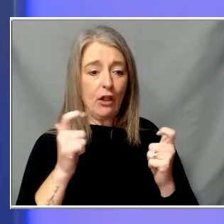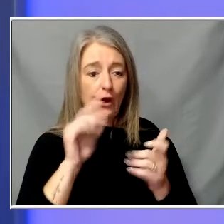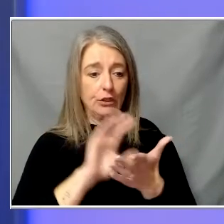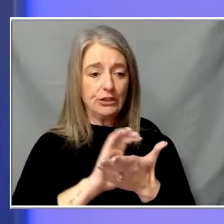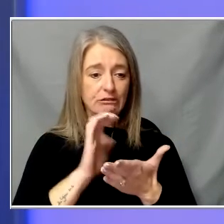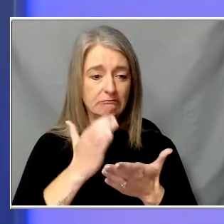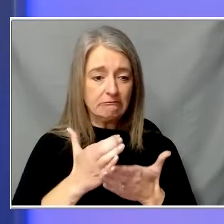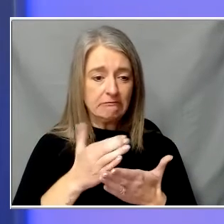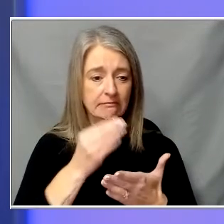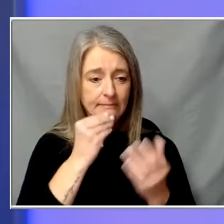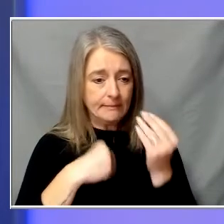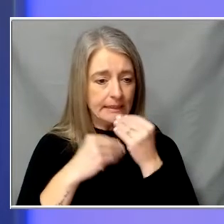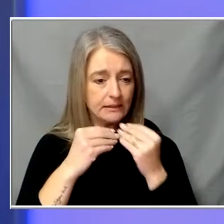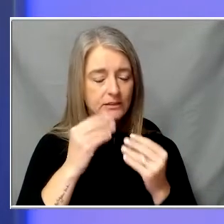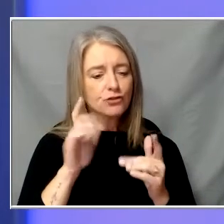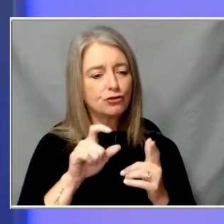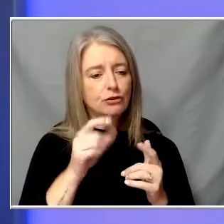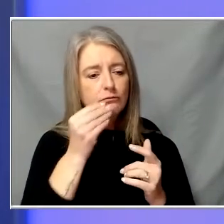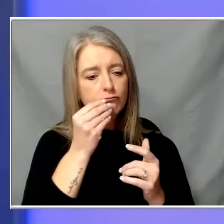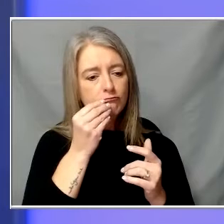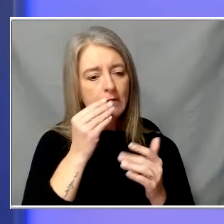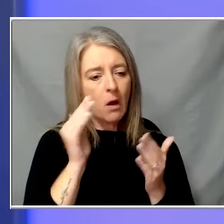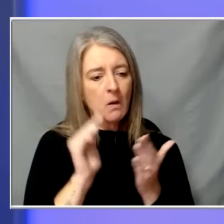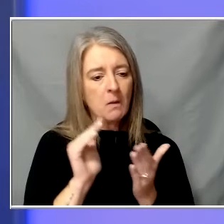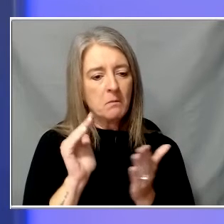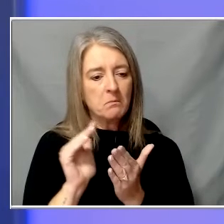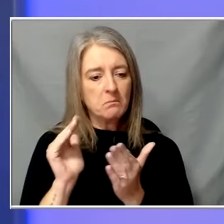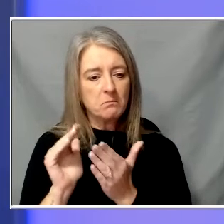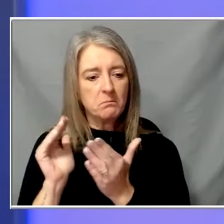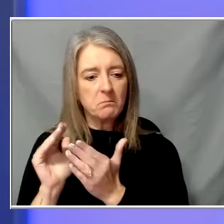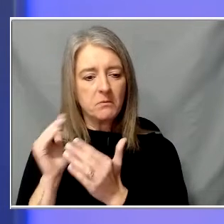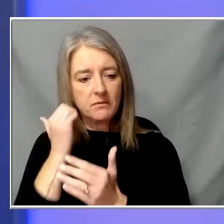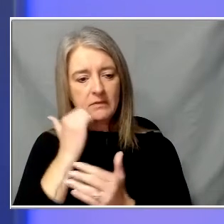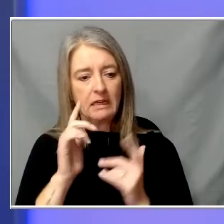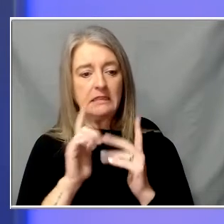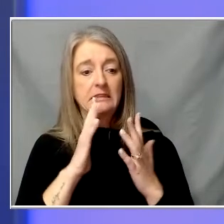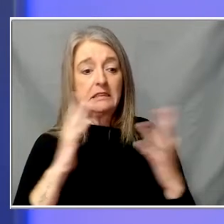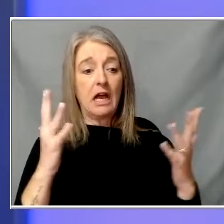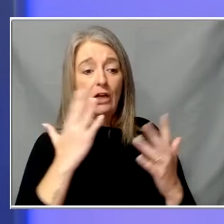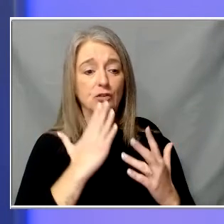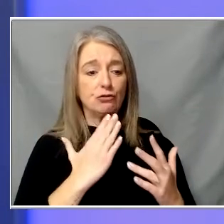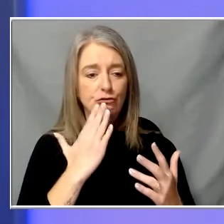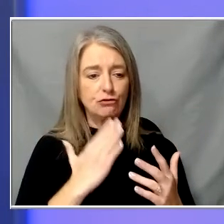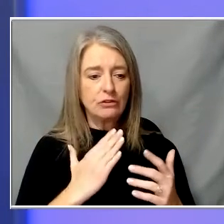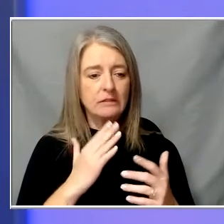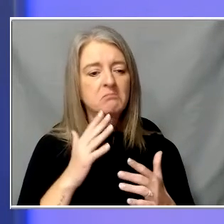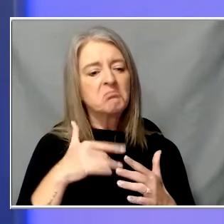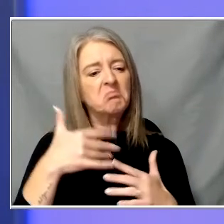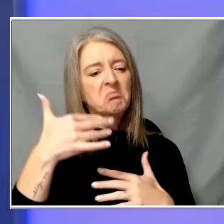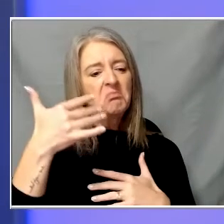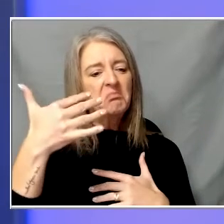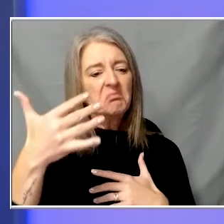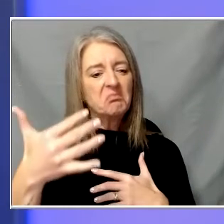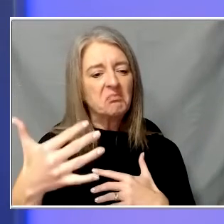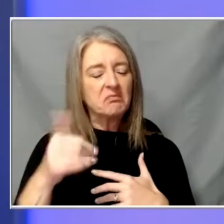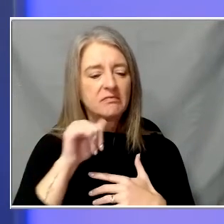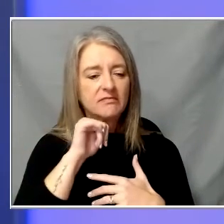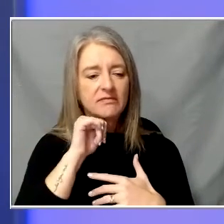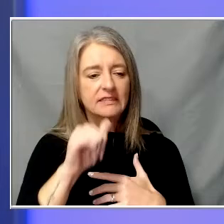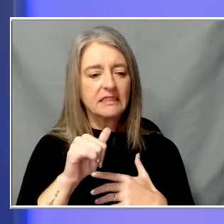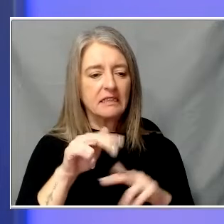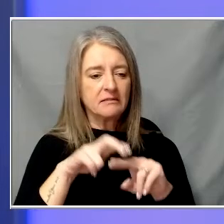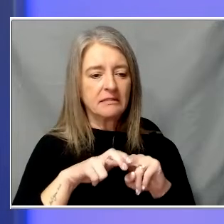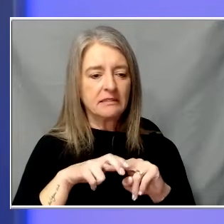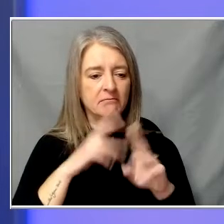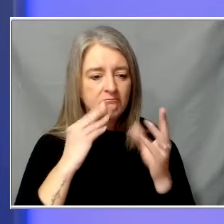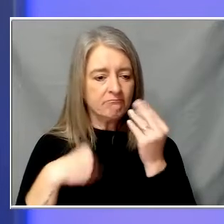eating several small meals throughout the day. You shouldn't be eating a ton of sugar. You can eat sugar in moderation, but not sitting down and